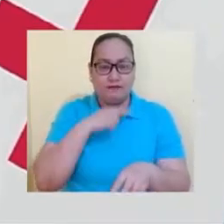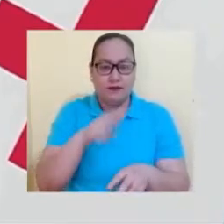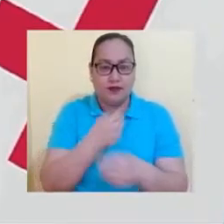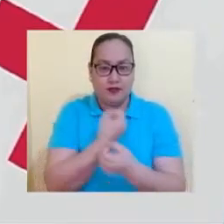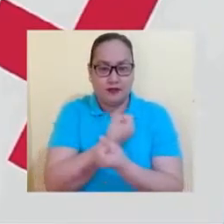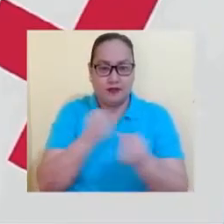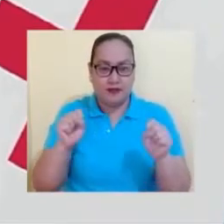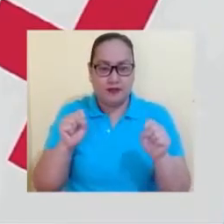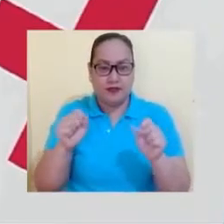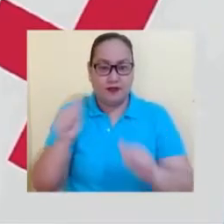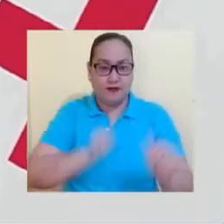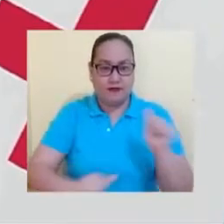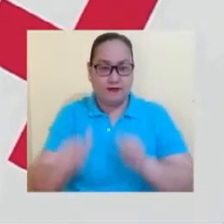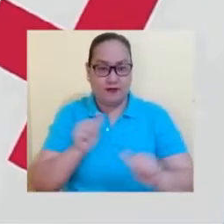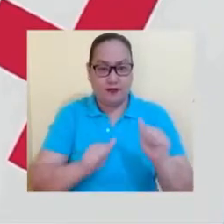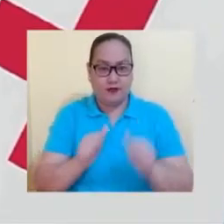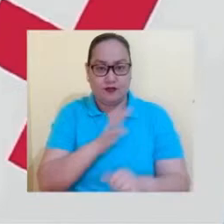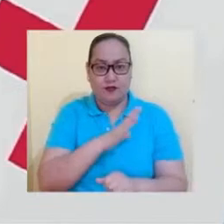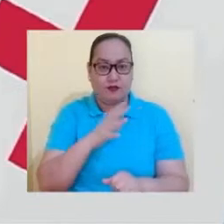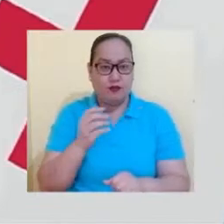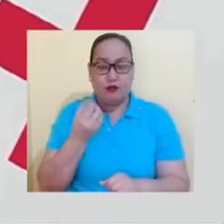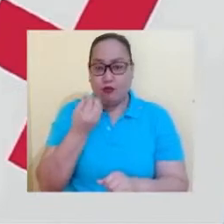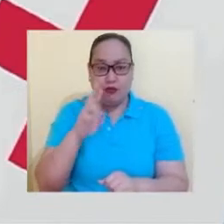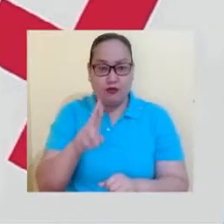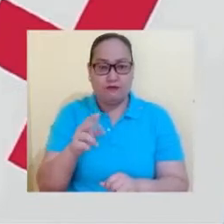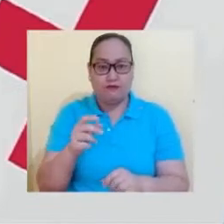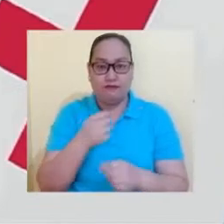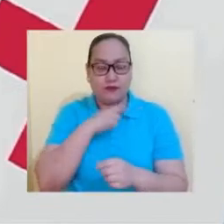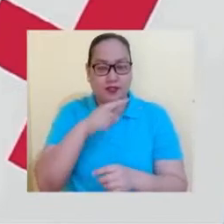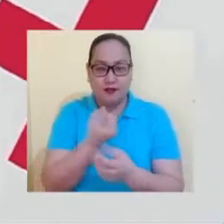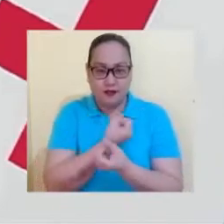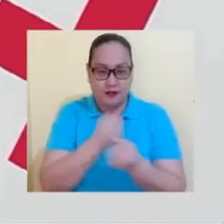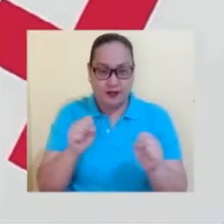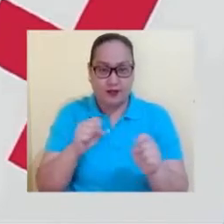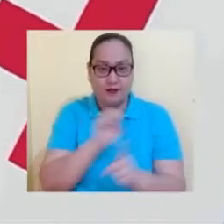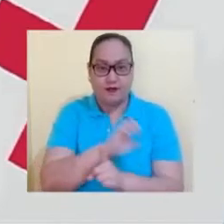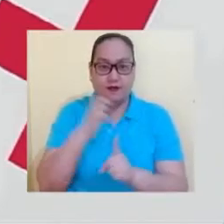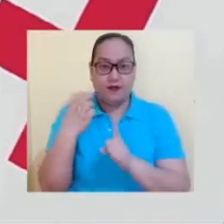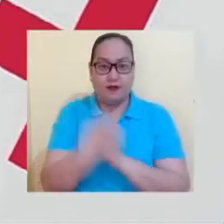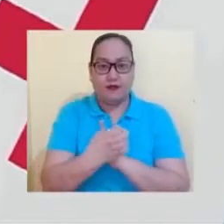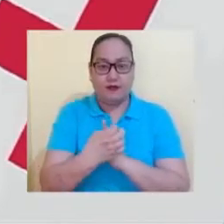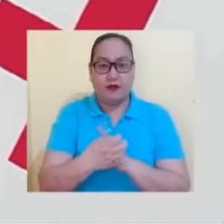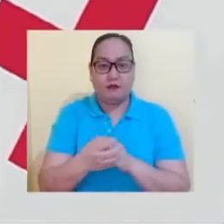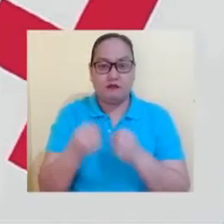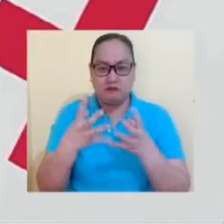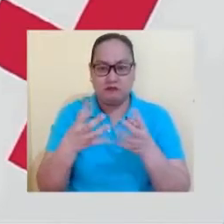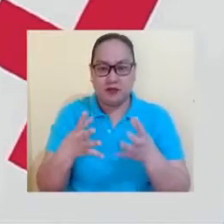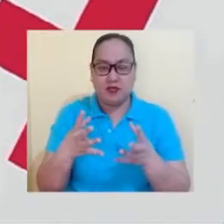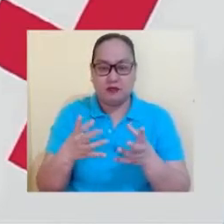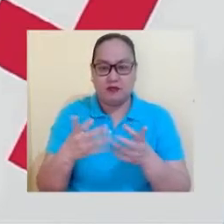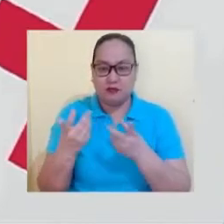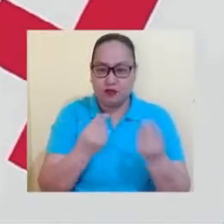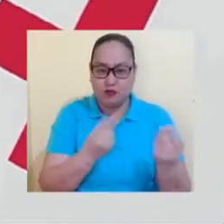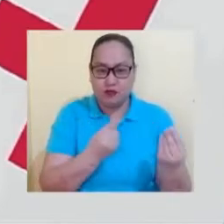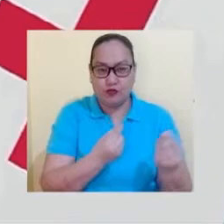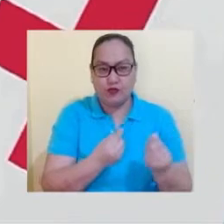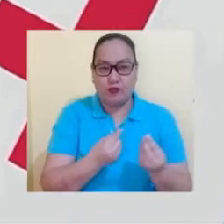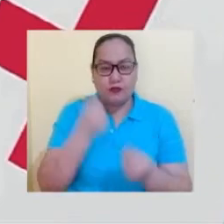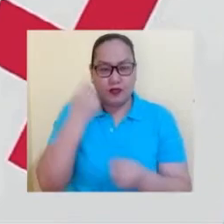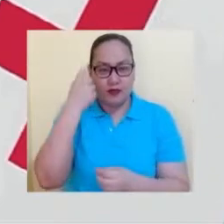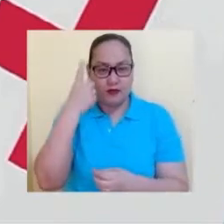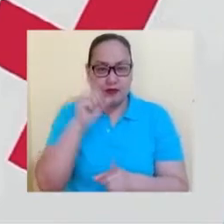an unsafe action, or an unsafe environment. We can do a lot to prevent injuries by understanding